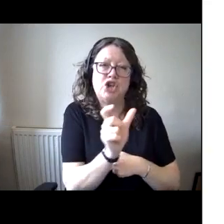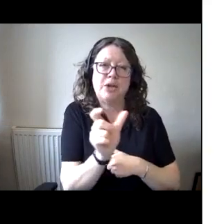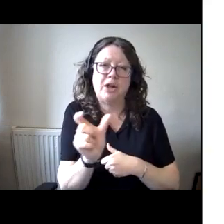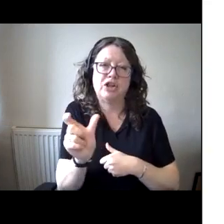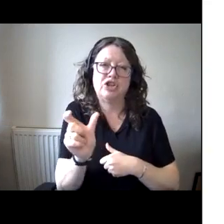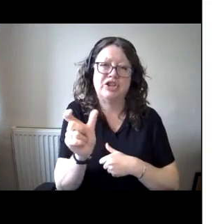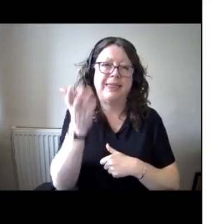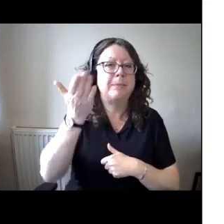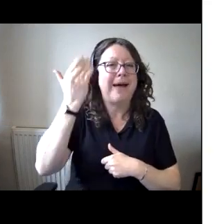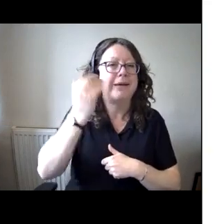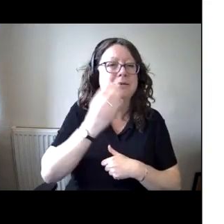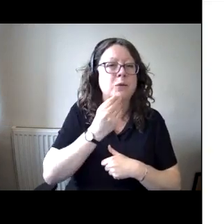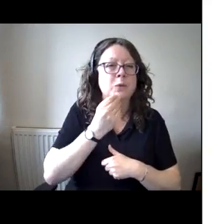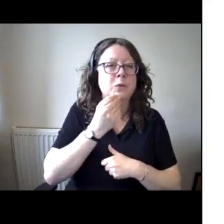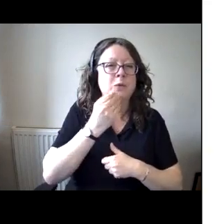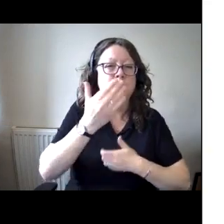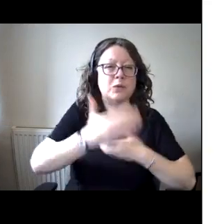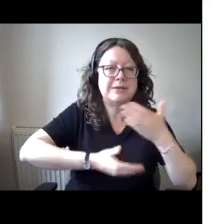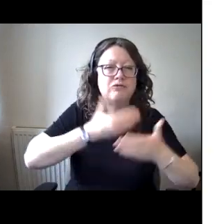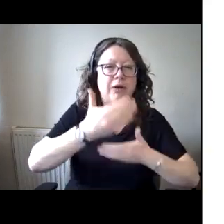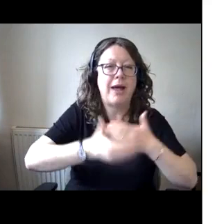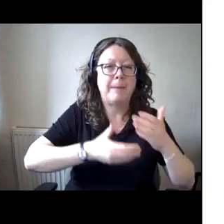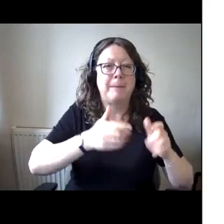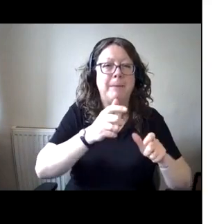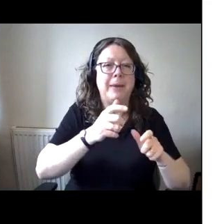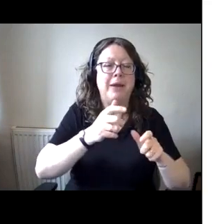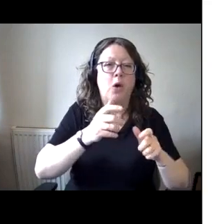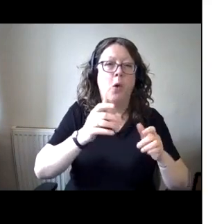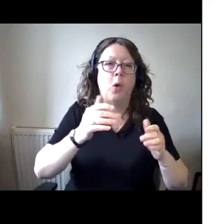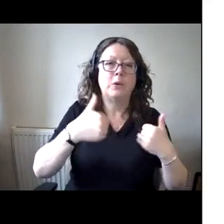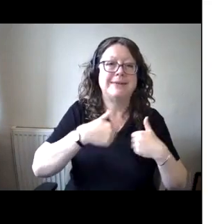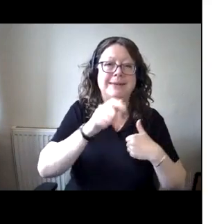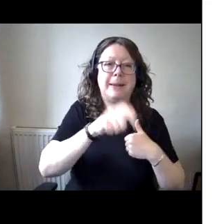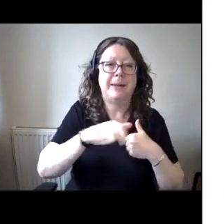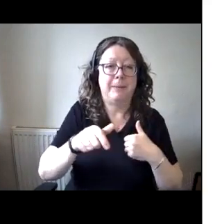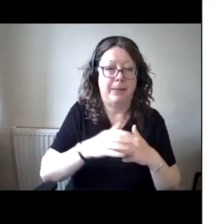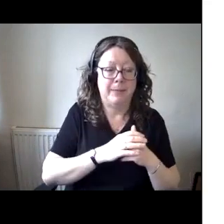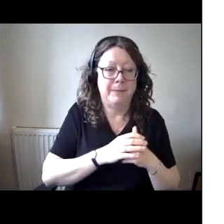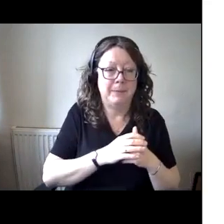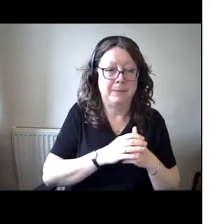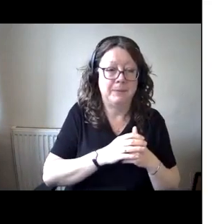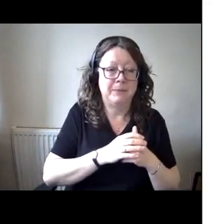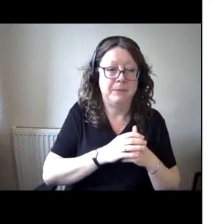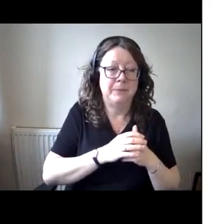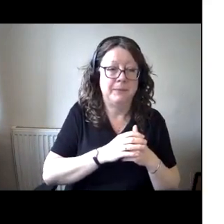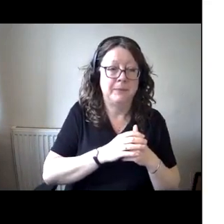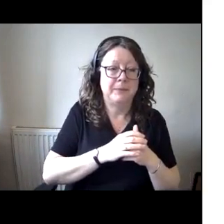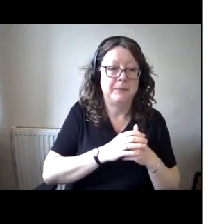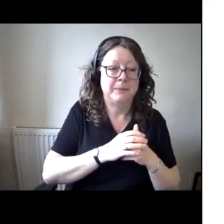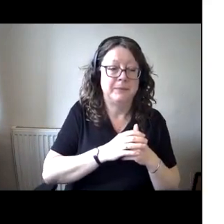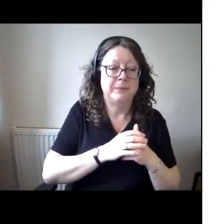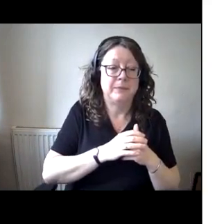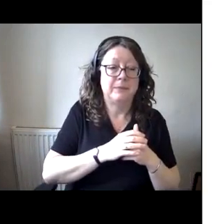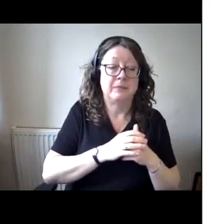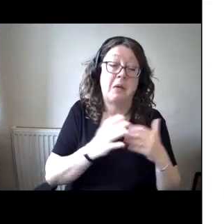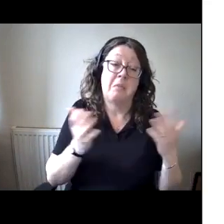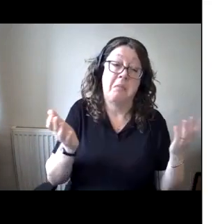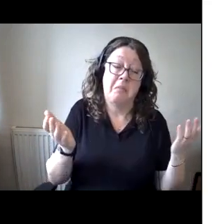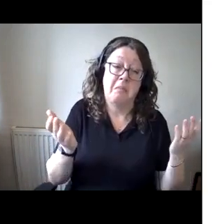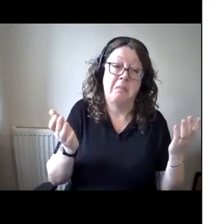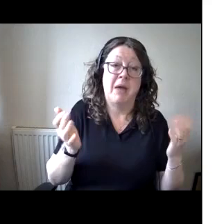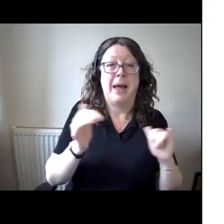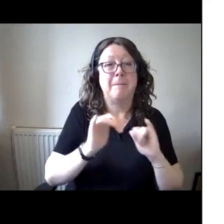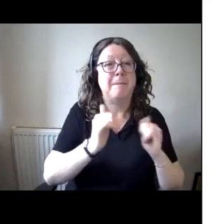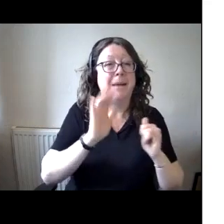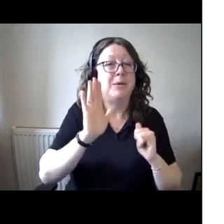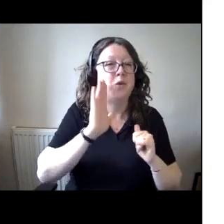people who are autistic people in the past. So we might have heard people say in the past that